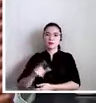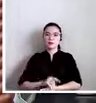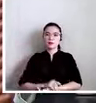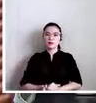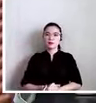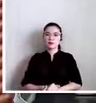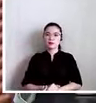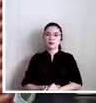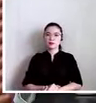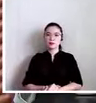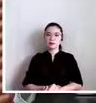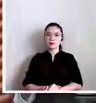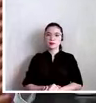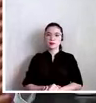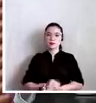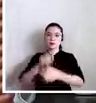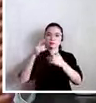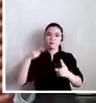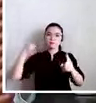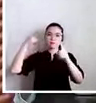Lord, until you